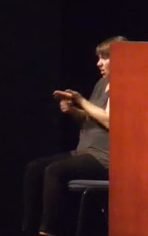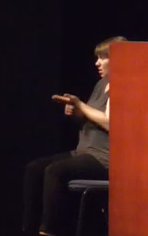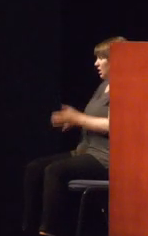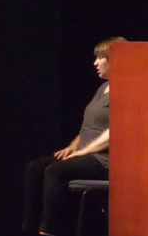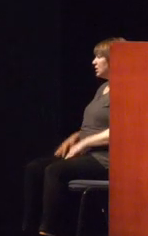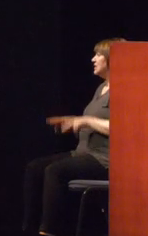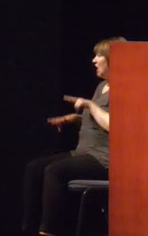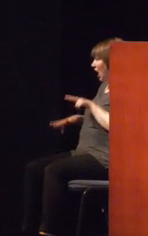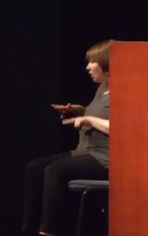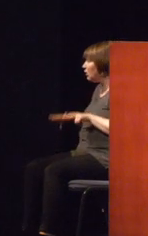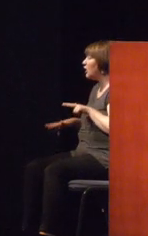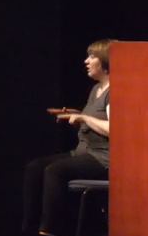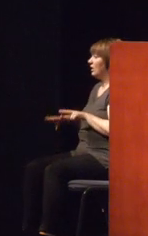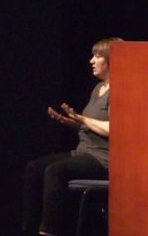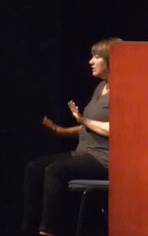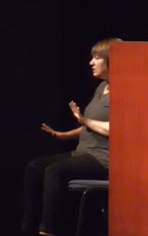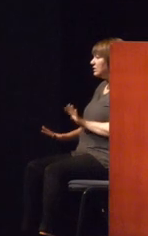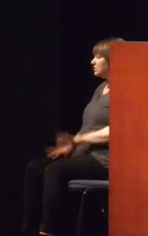It's awkward.